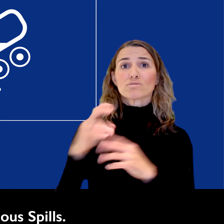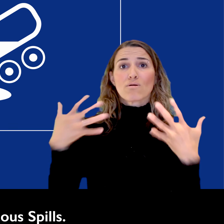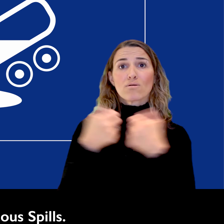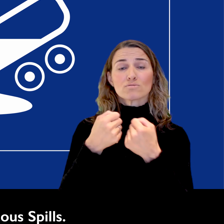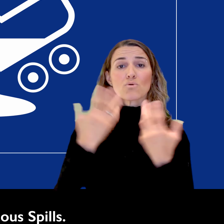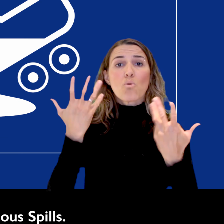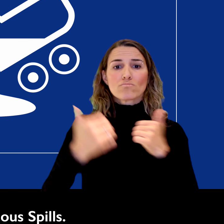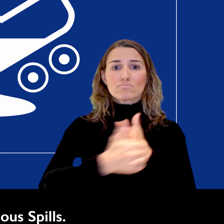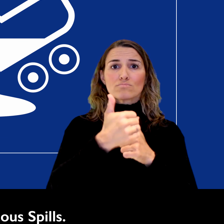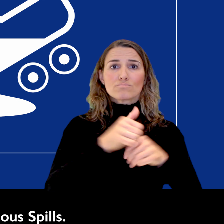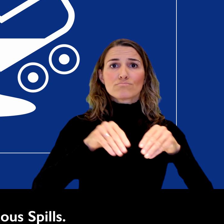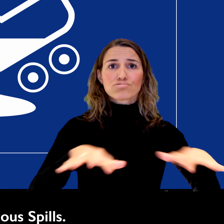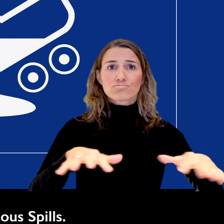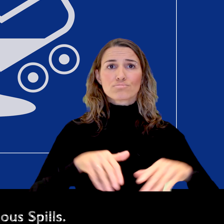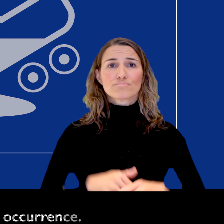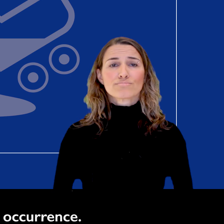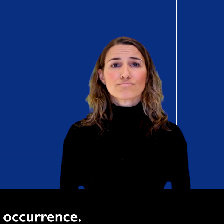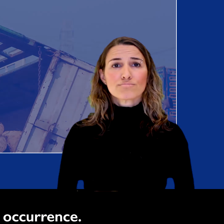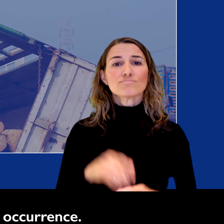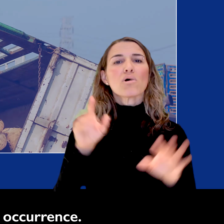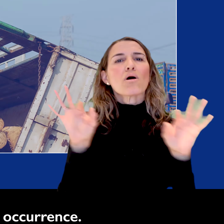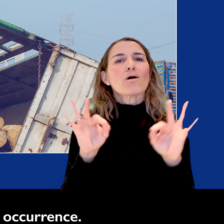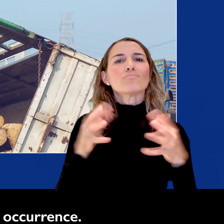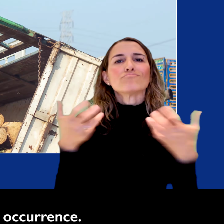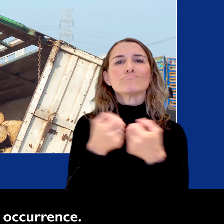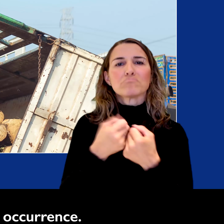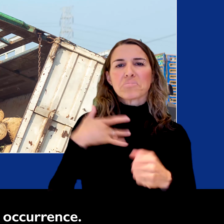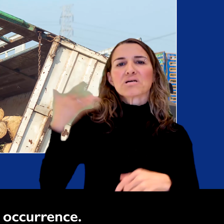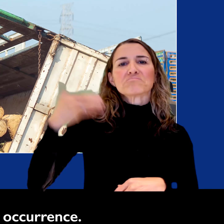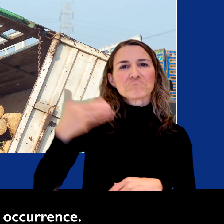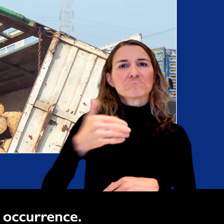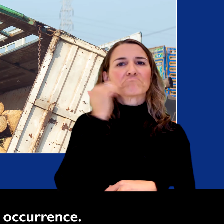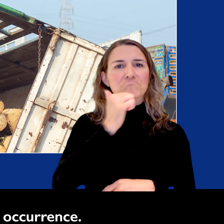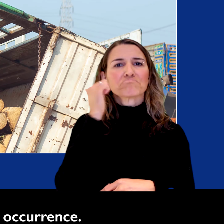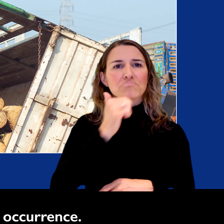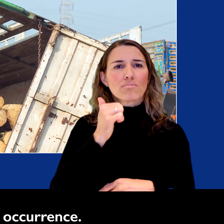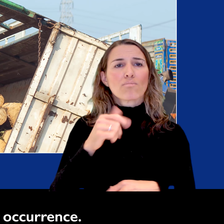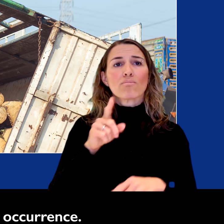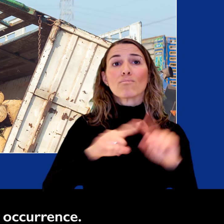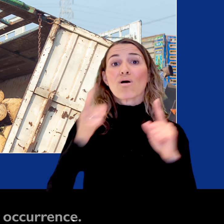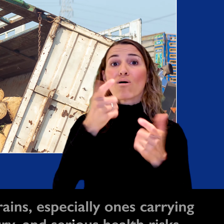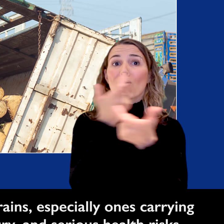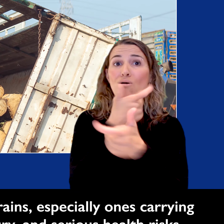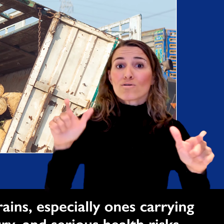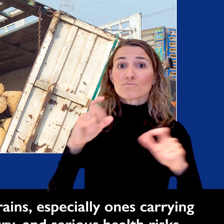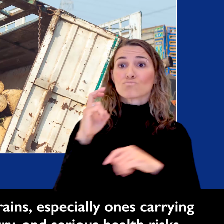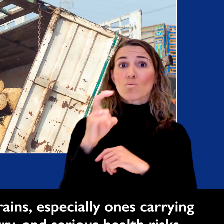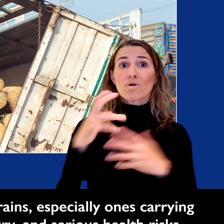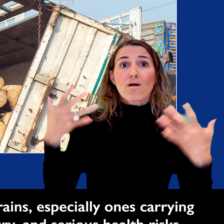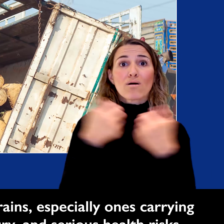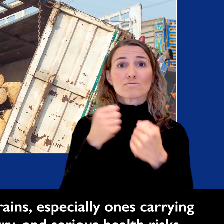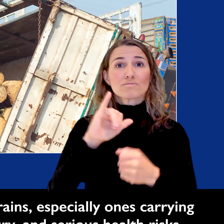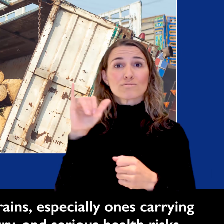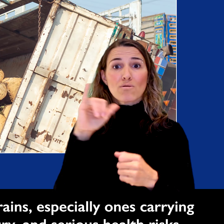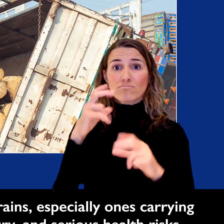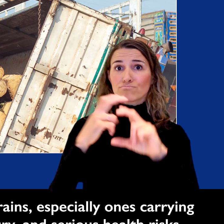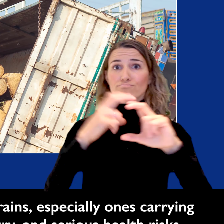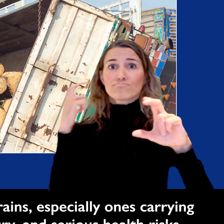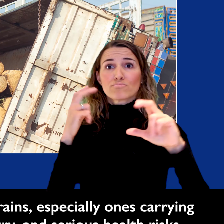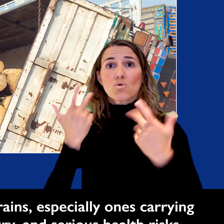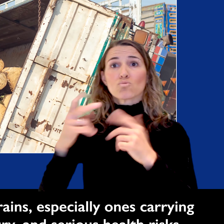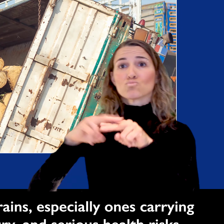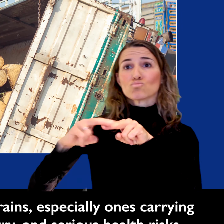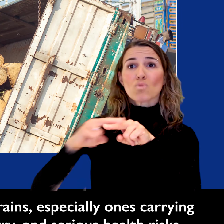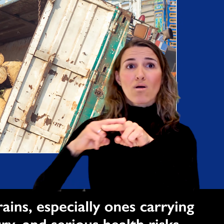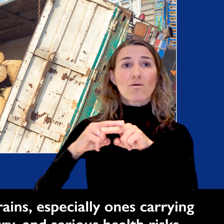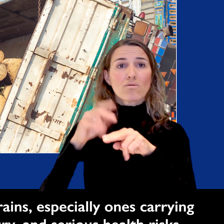Transport accidents or hazardous spills. Minor traffic accidents are a daily occurrence. But large transport accidents